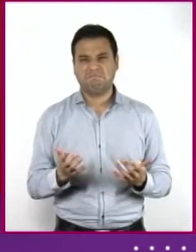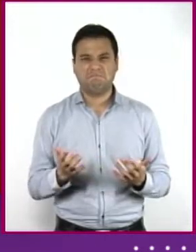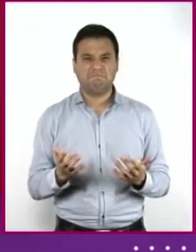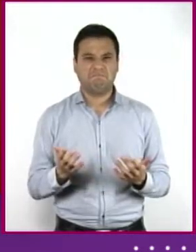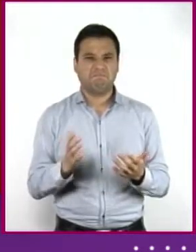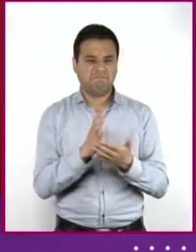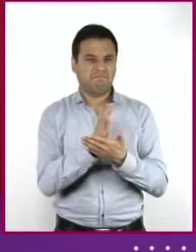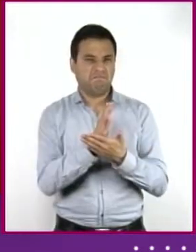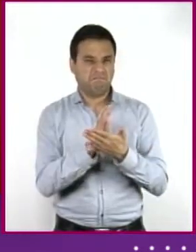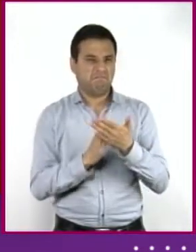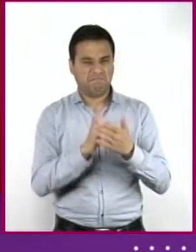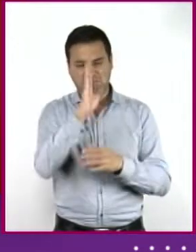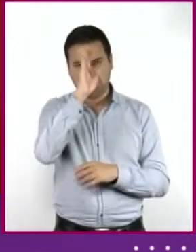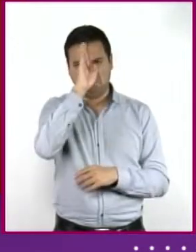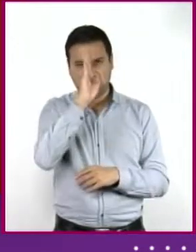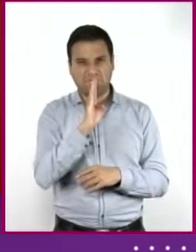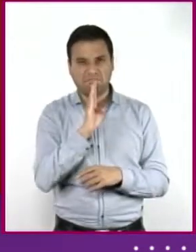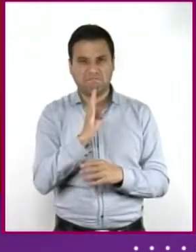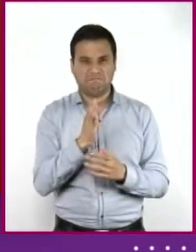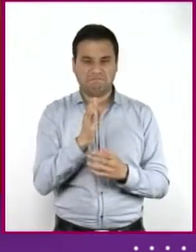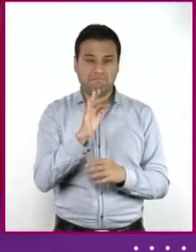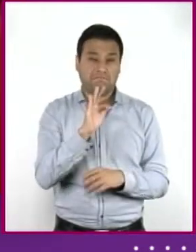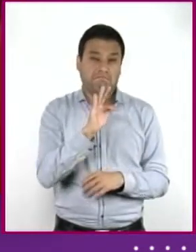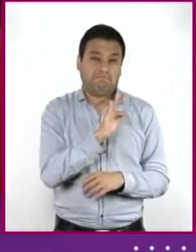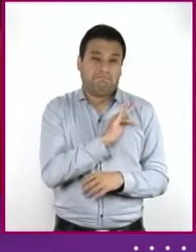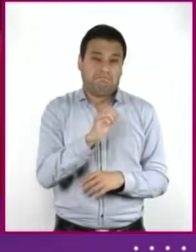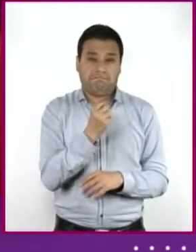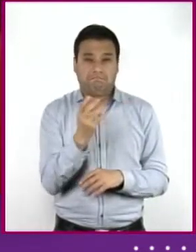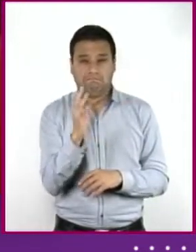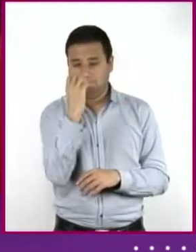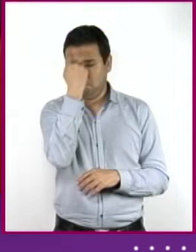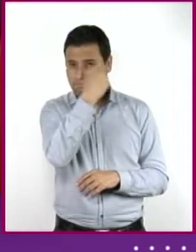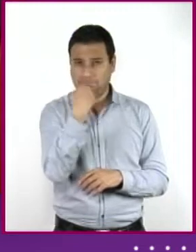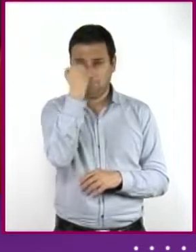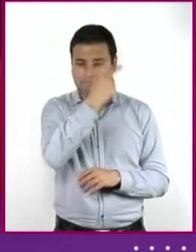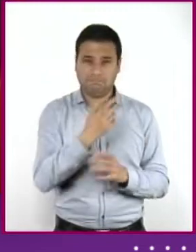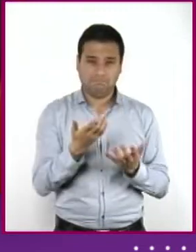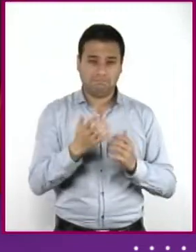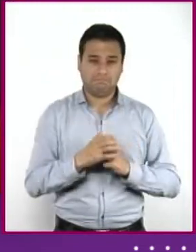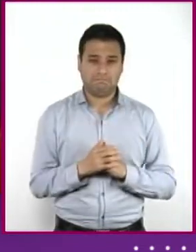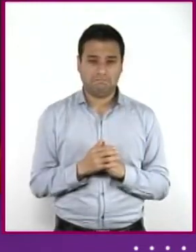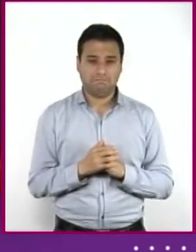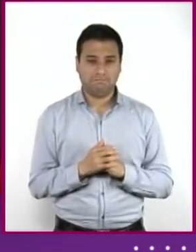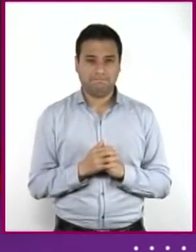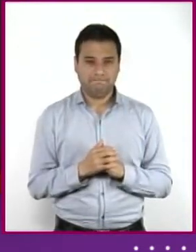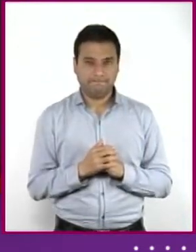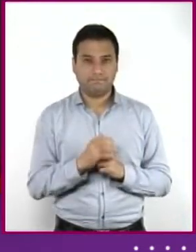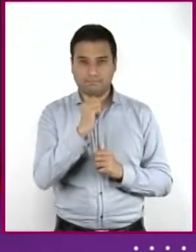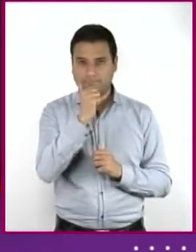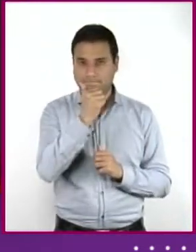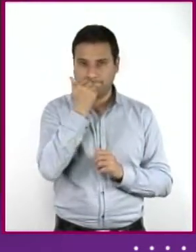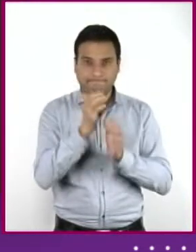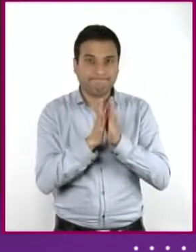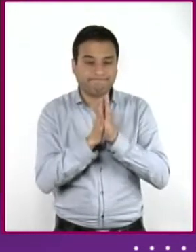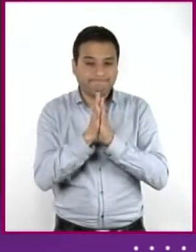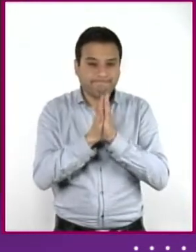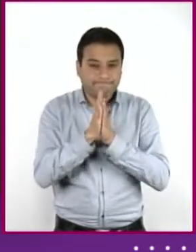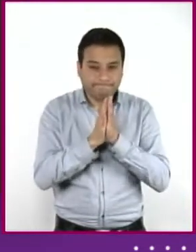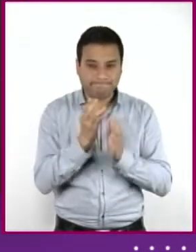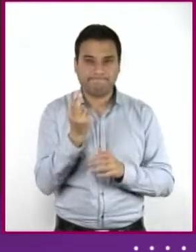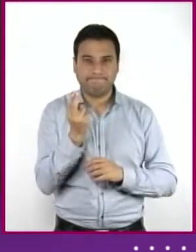Part-time and flexible. Maybe a few hours a day during the week. I prefer a very enthusiastic student.